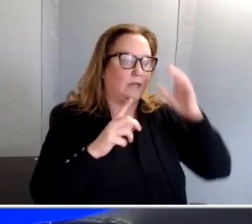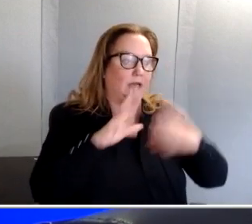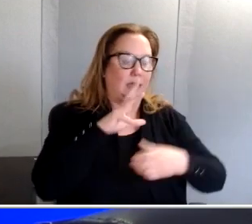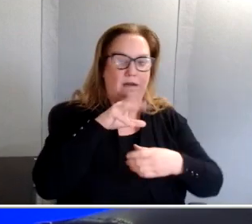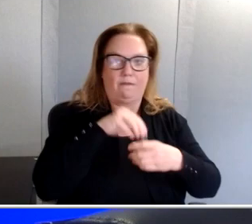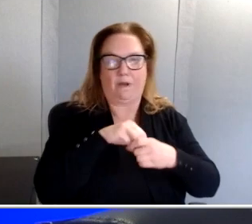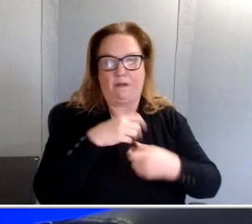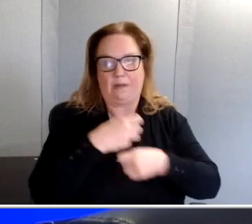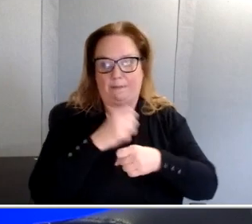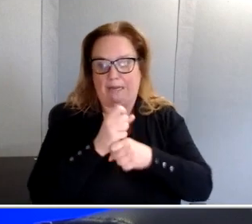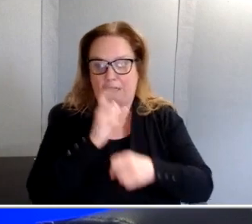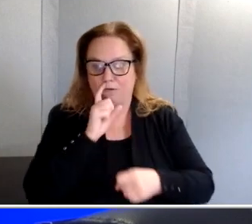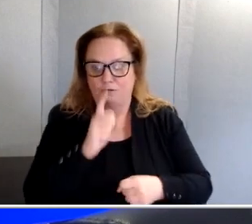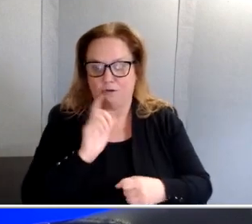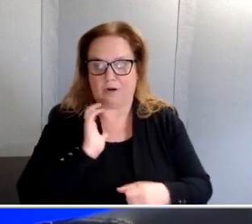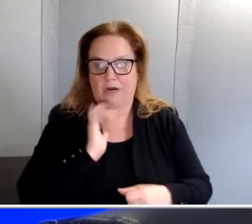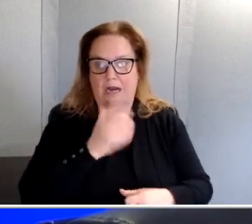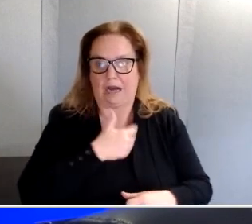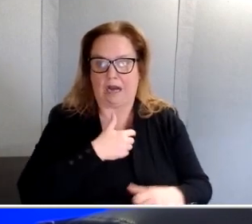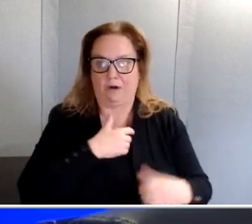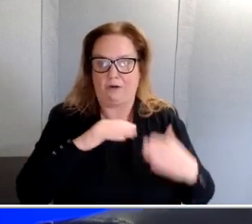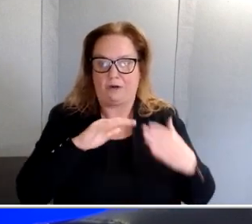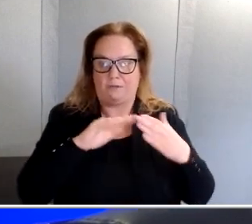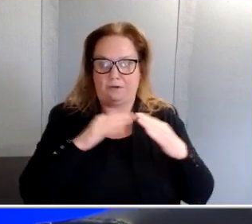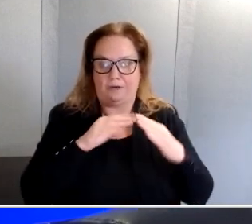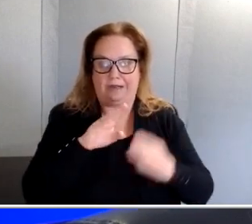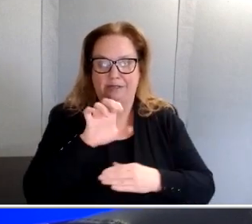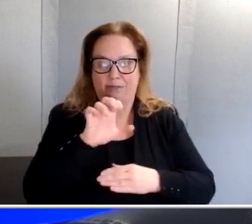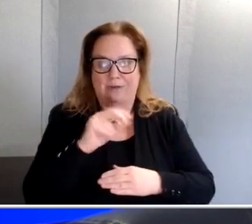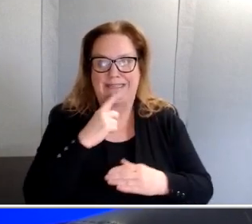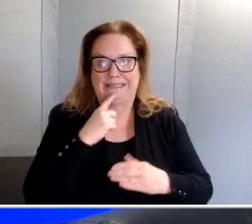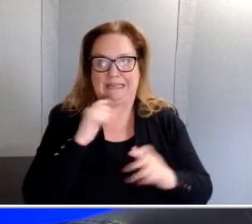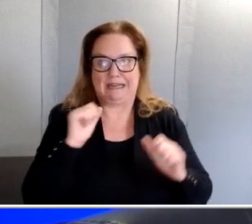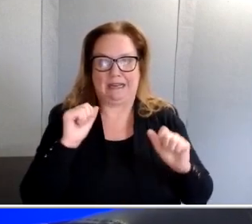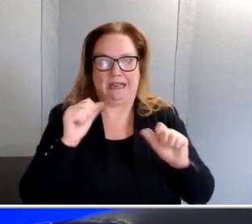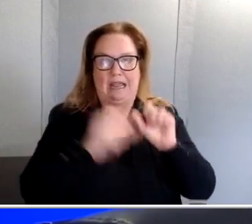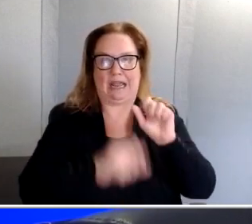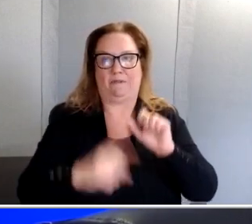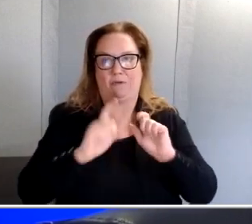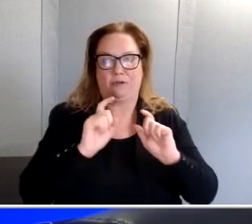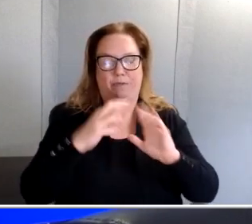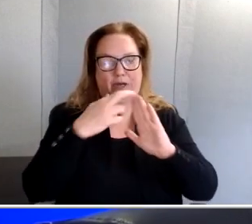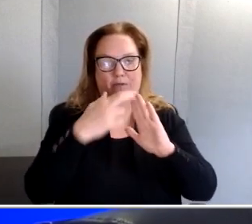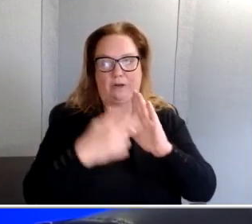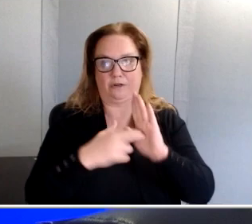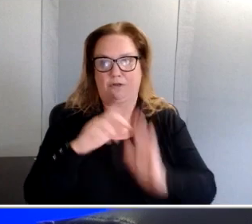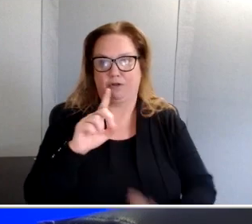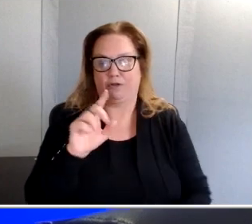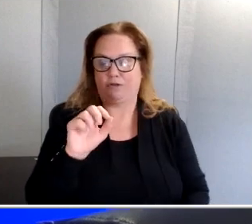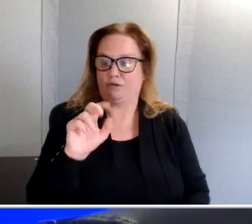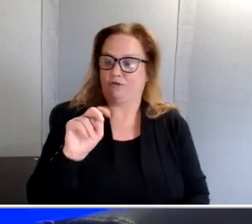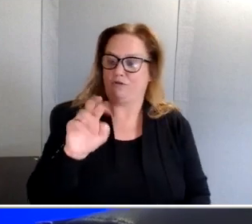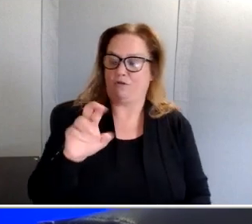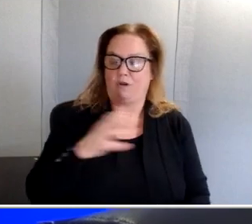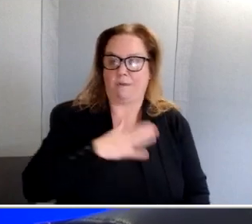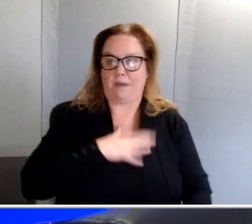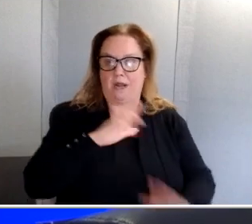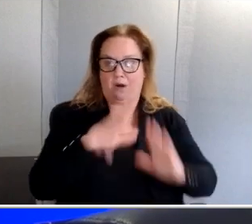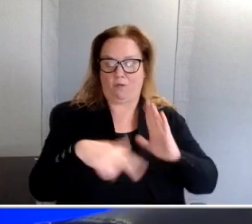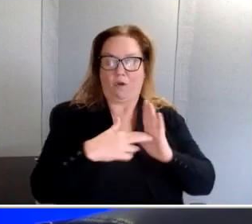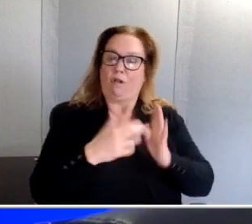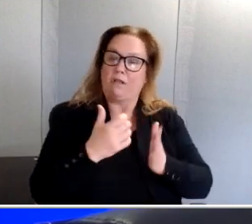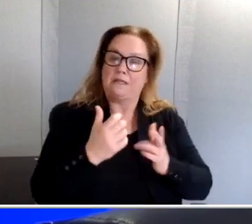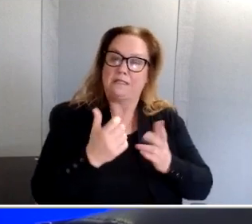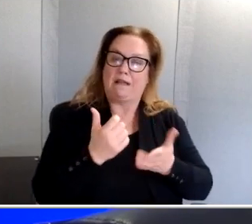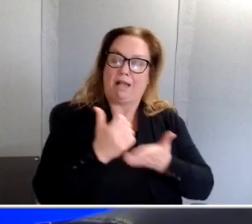making sure that our community, as Brian said in his interview, everybody should be a registered donor. And so my role really is to help people understand the importance